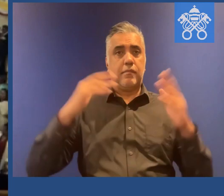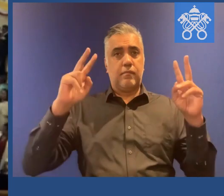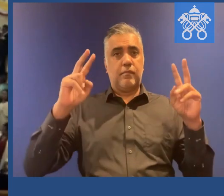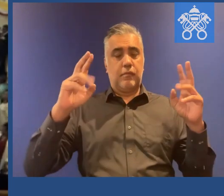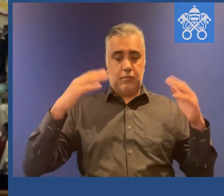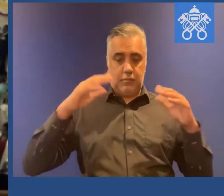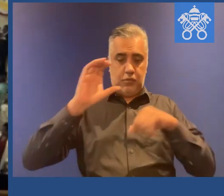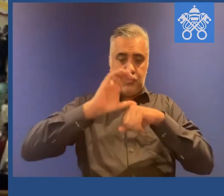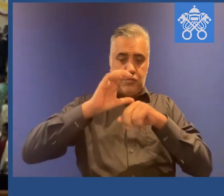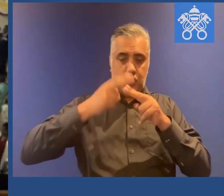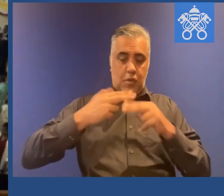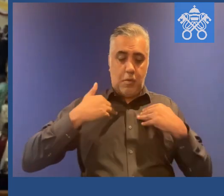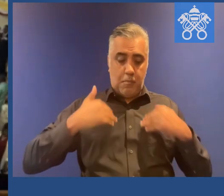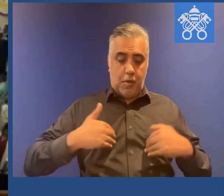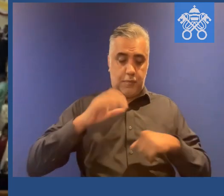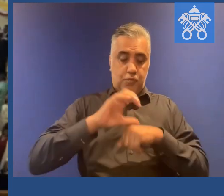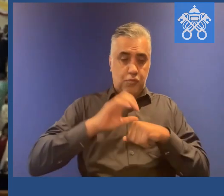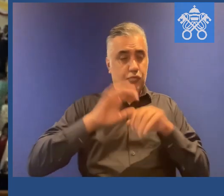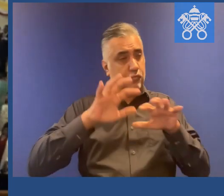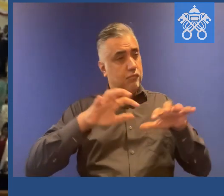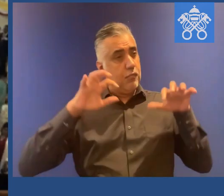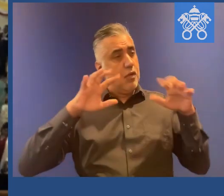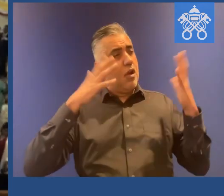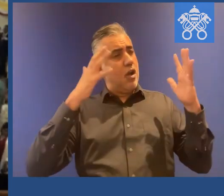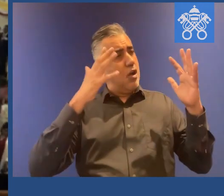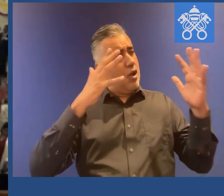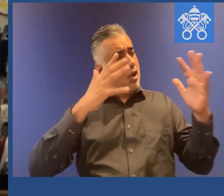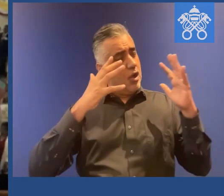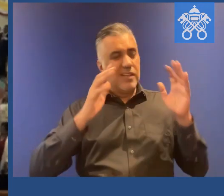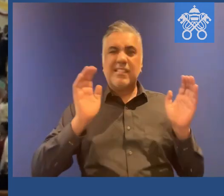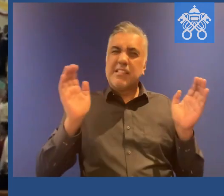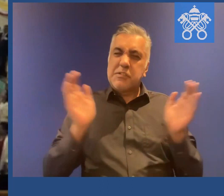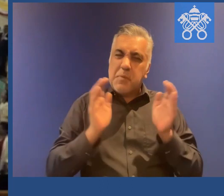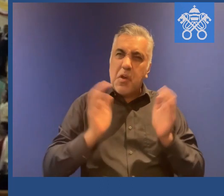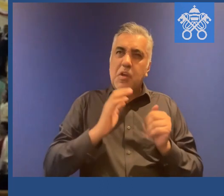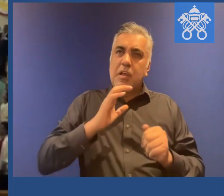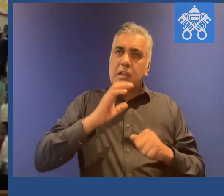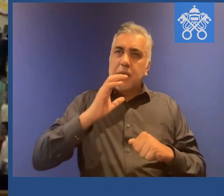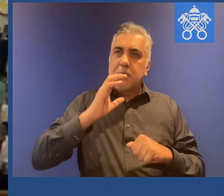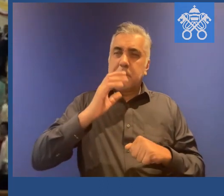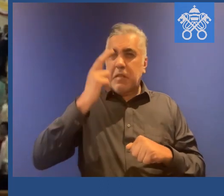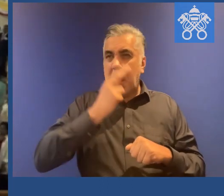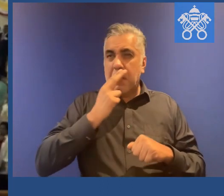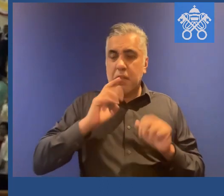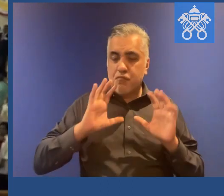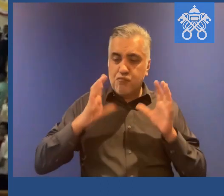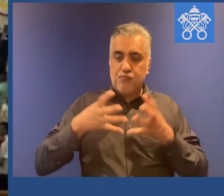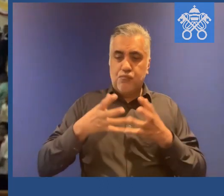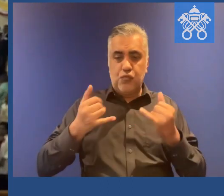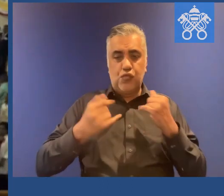the church to enthusiastic applause from the small Catholic congregation gathered here